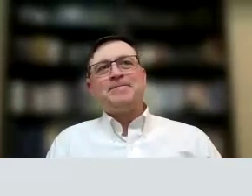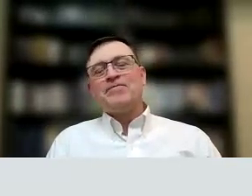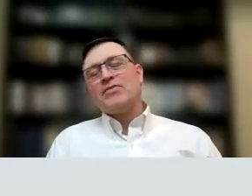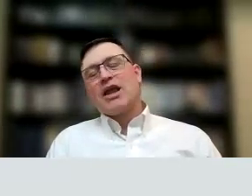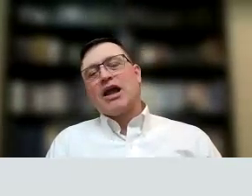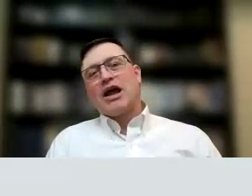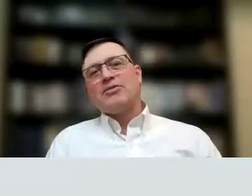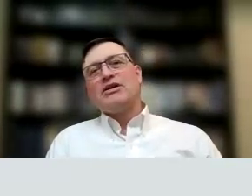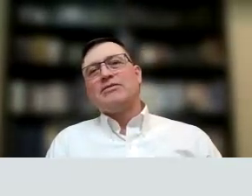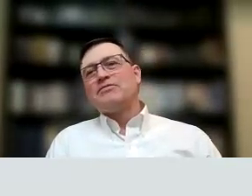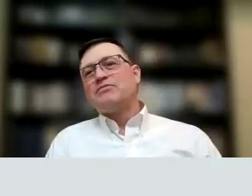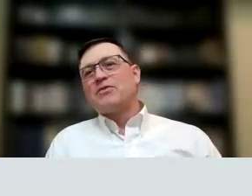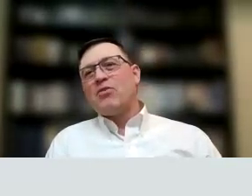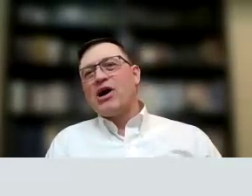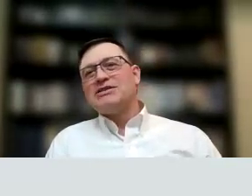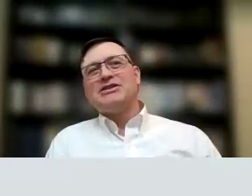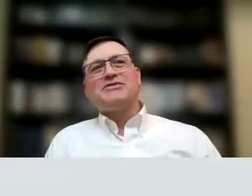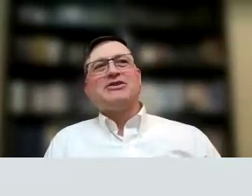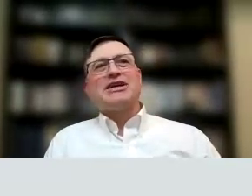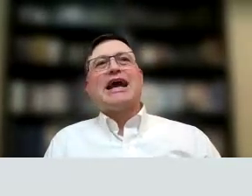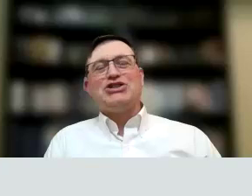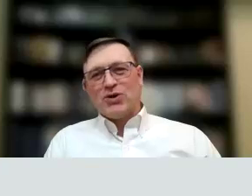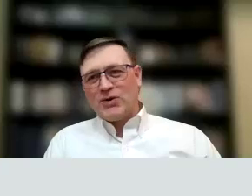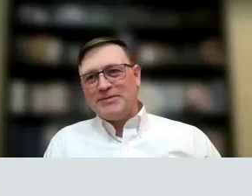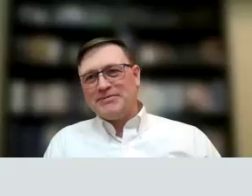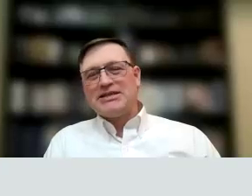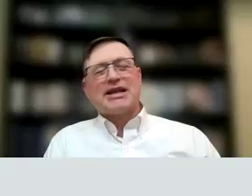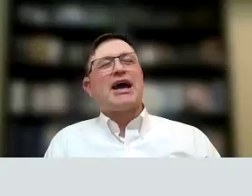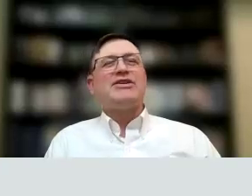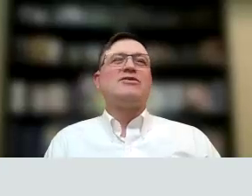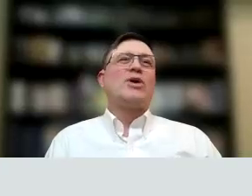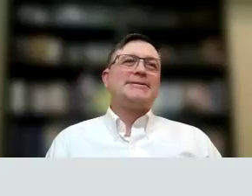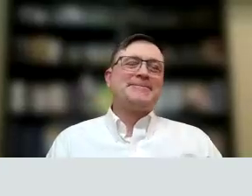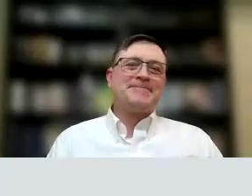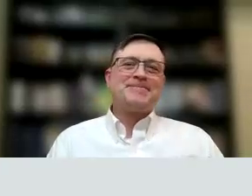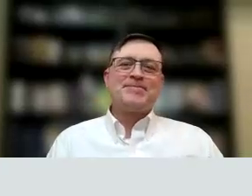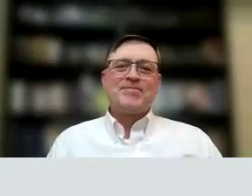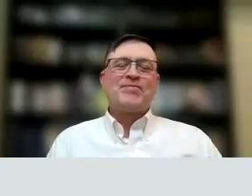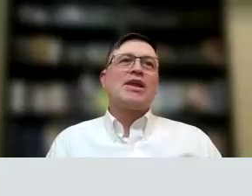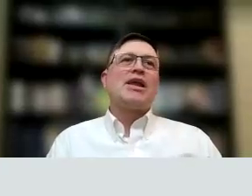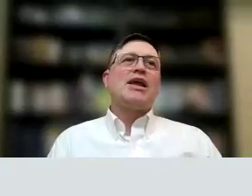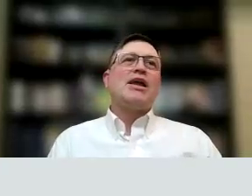fact, I'm going to pause here for a dad joke because I have to give one.